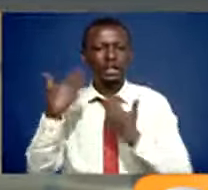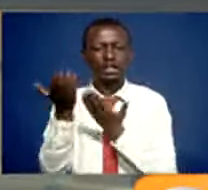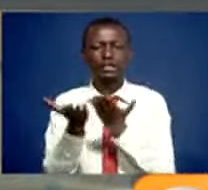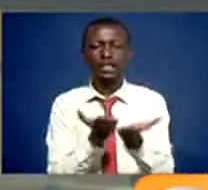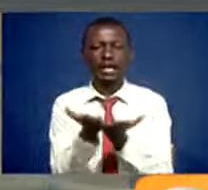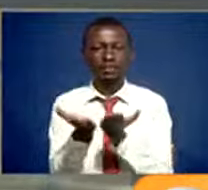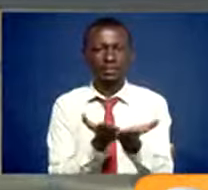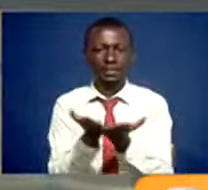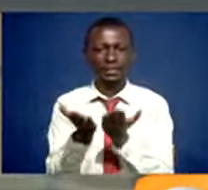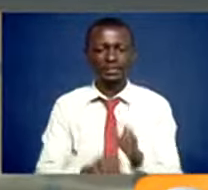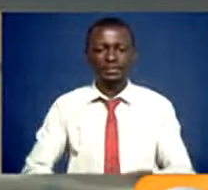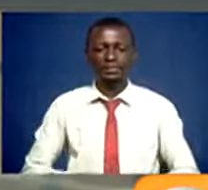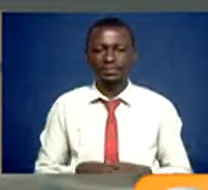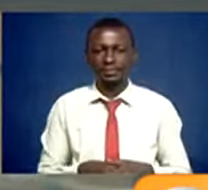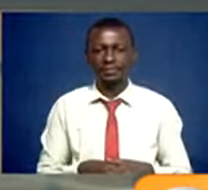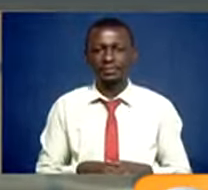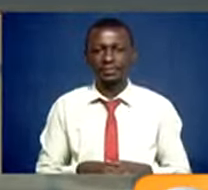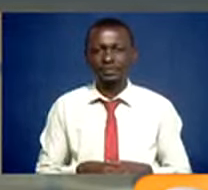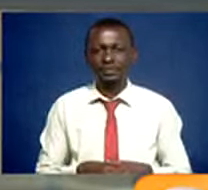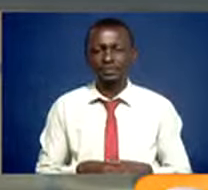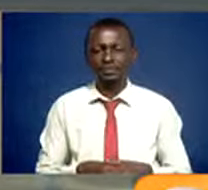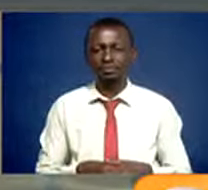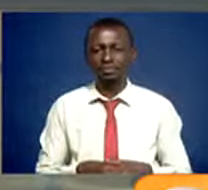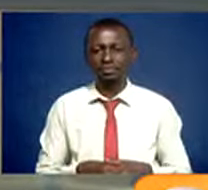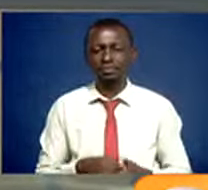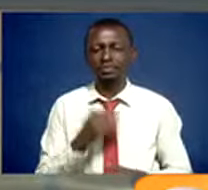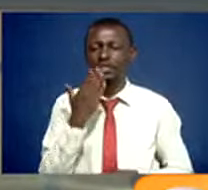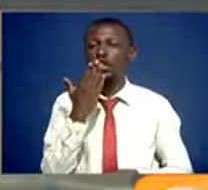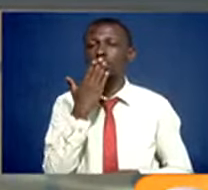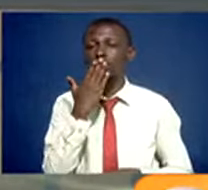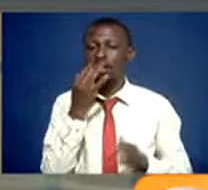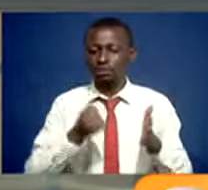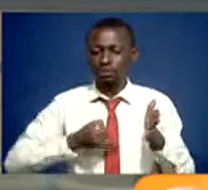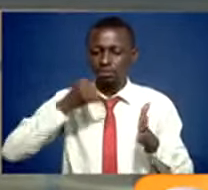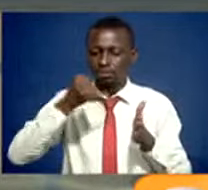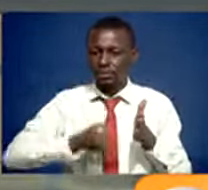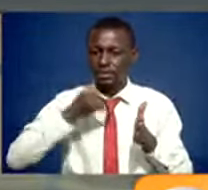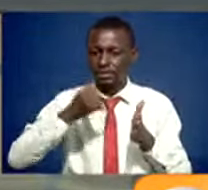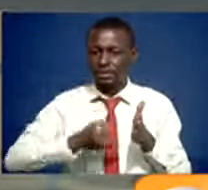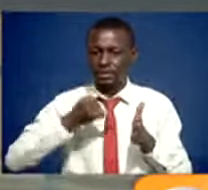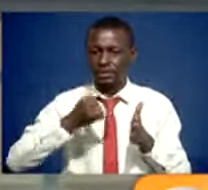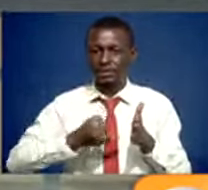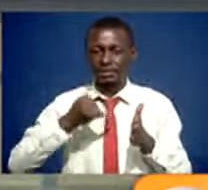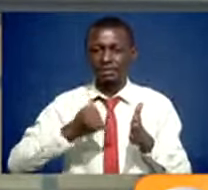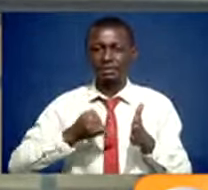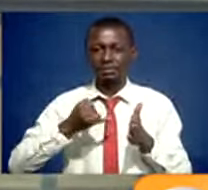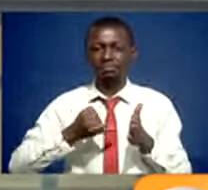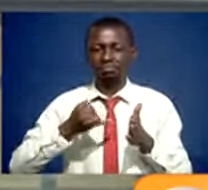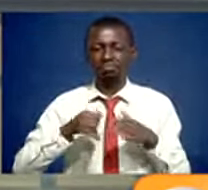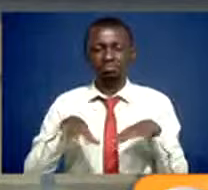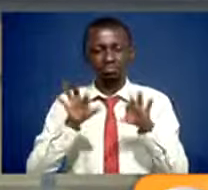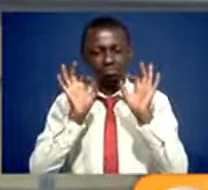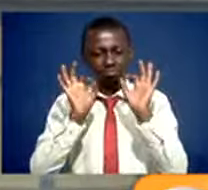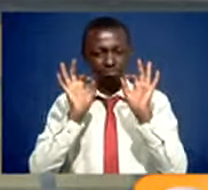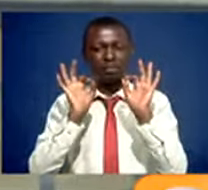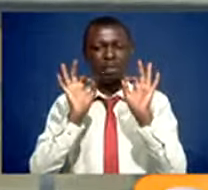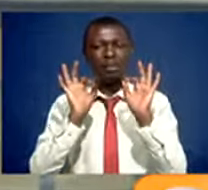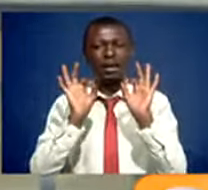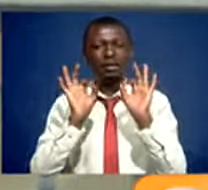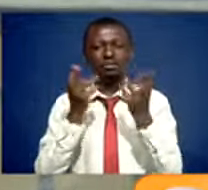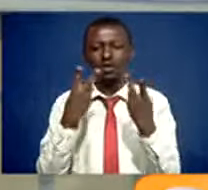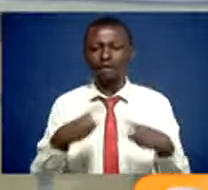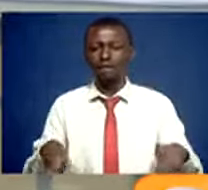services. The sugar industry is a highly strategic subsector whose value